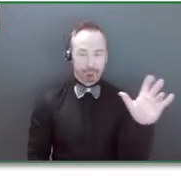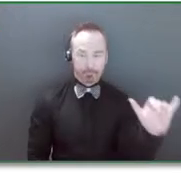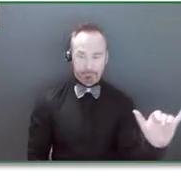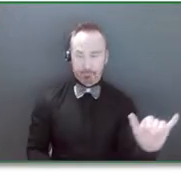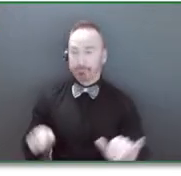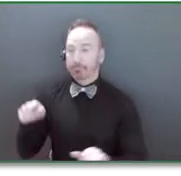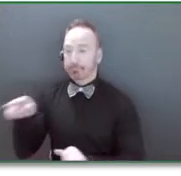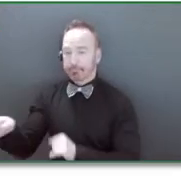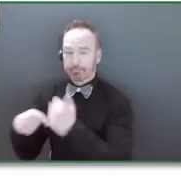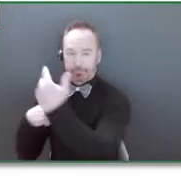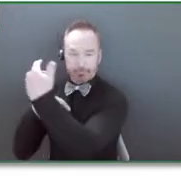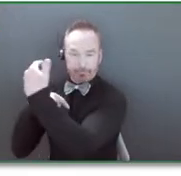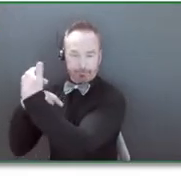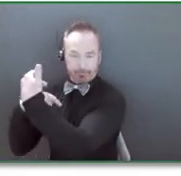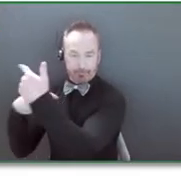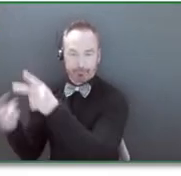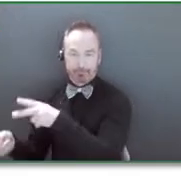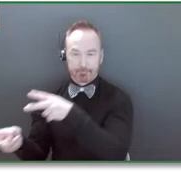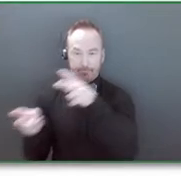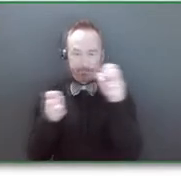Tracey.